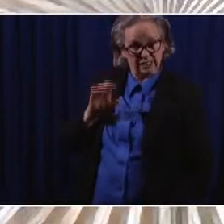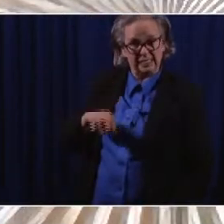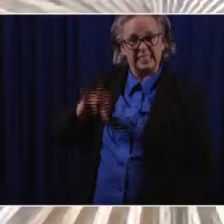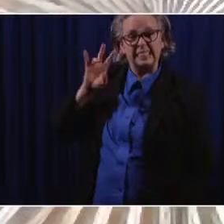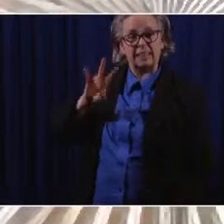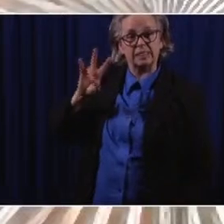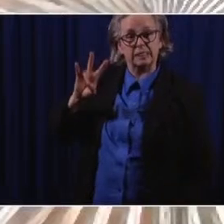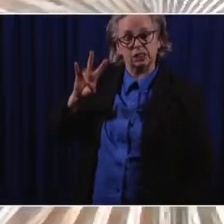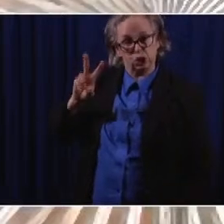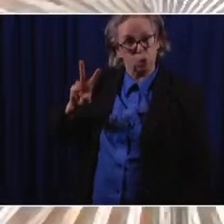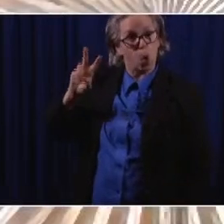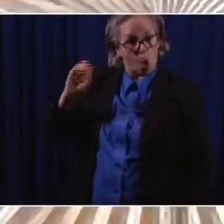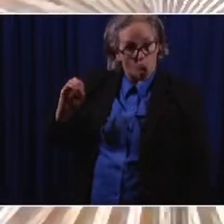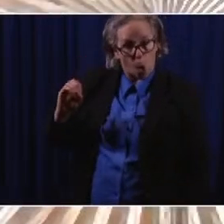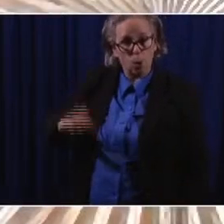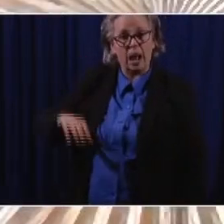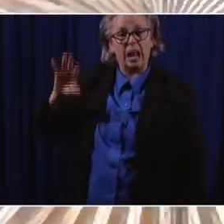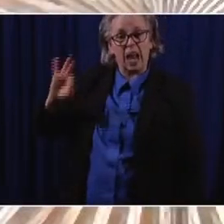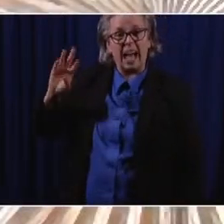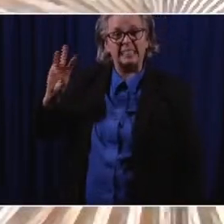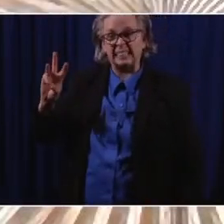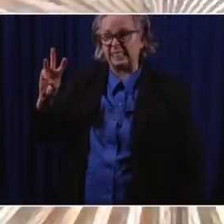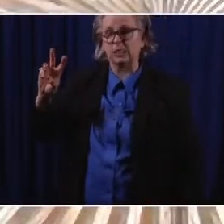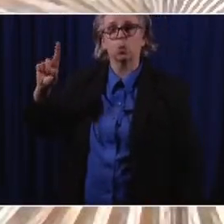1-800-720-9616. Again,